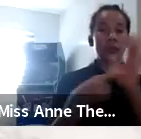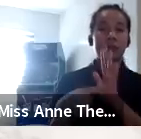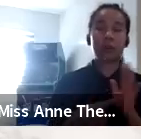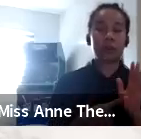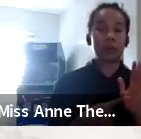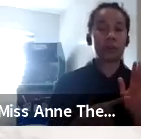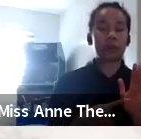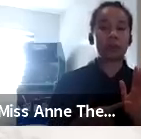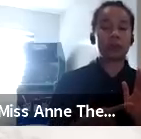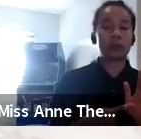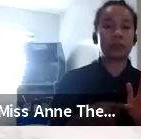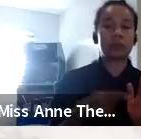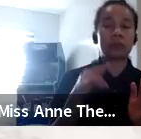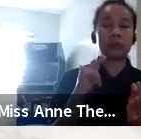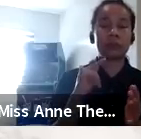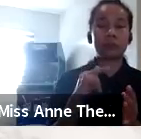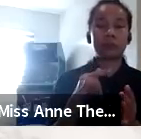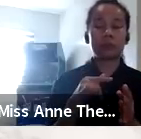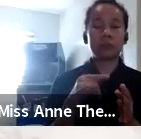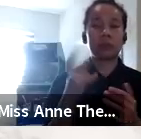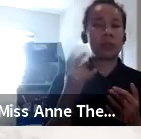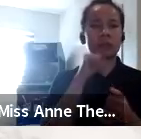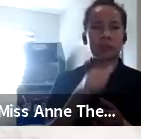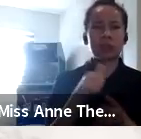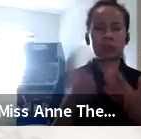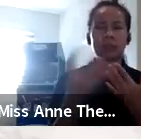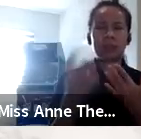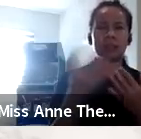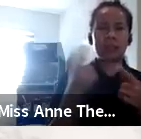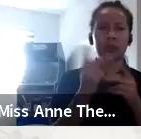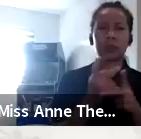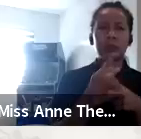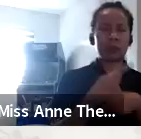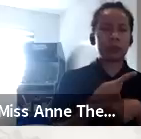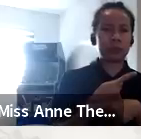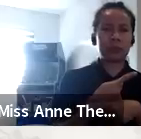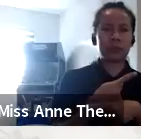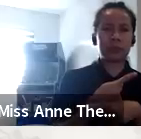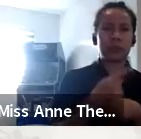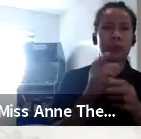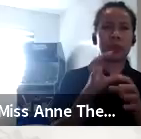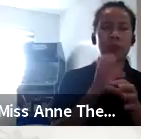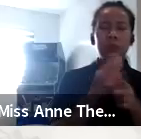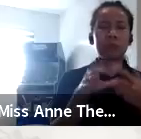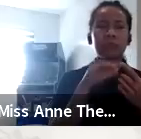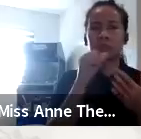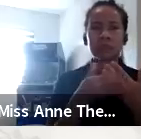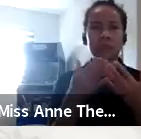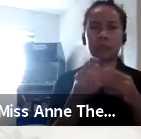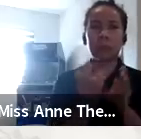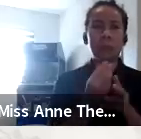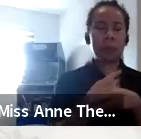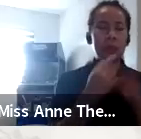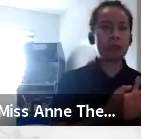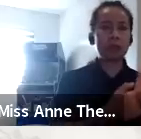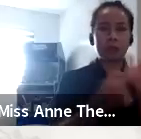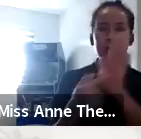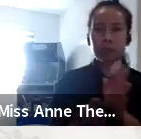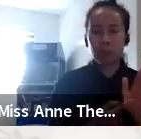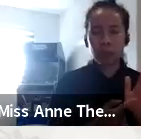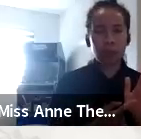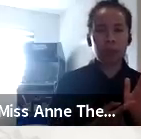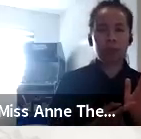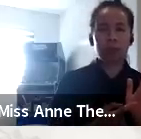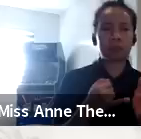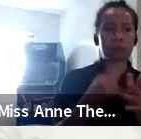Bidiones told us that it's not easy to produce an episode. It's not easy to produce a show. For him, it